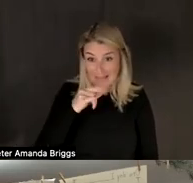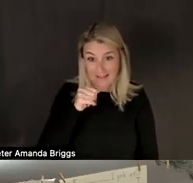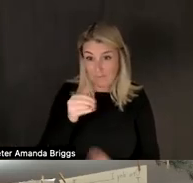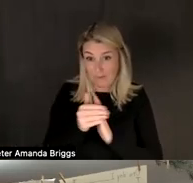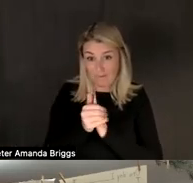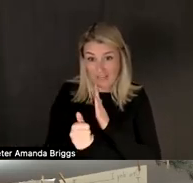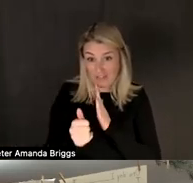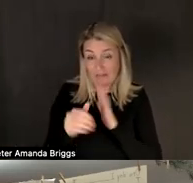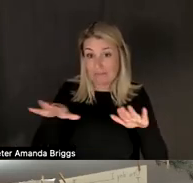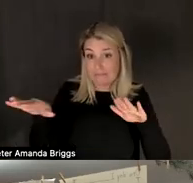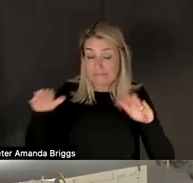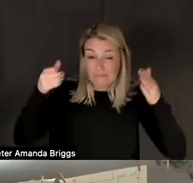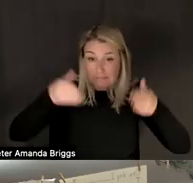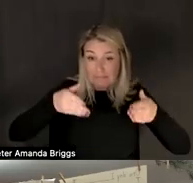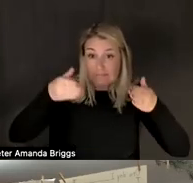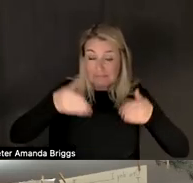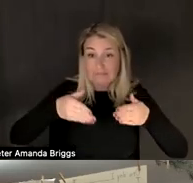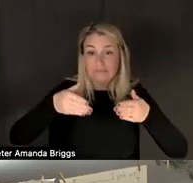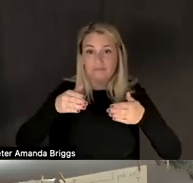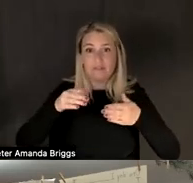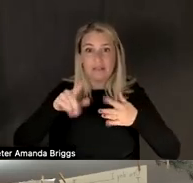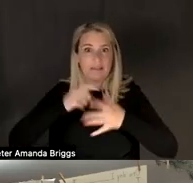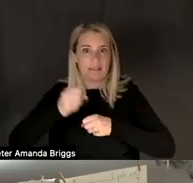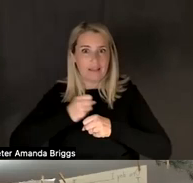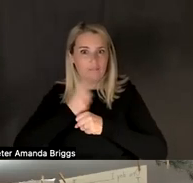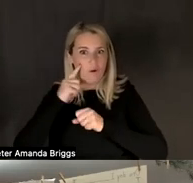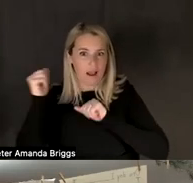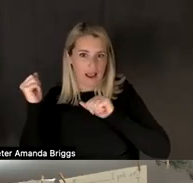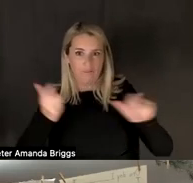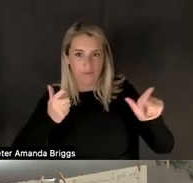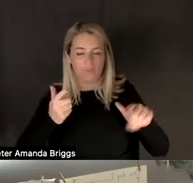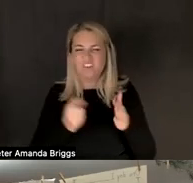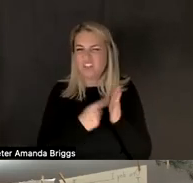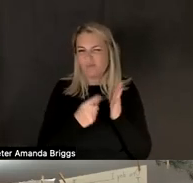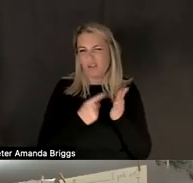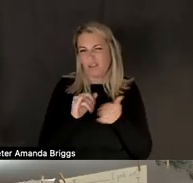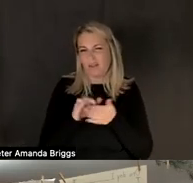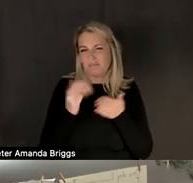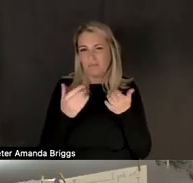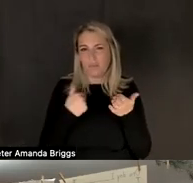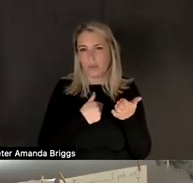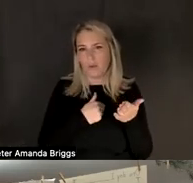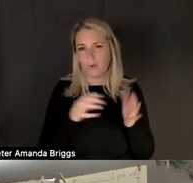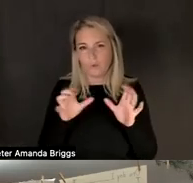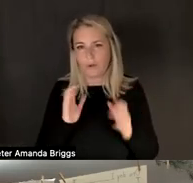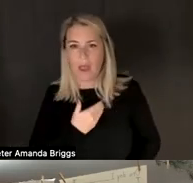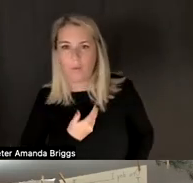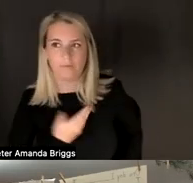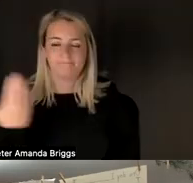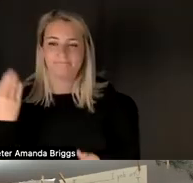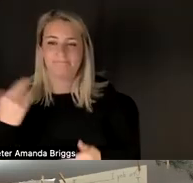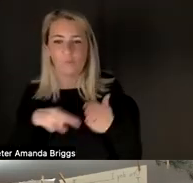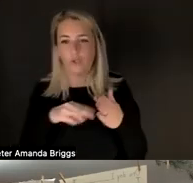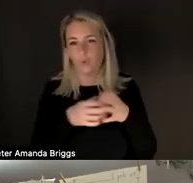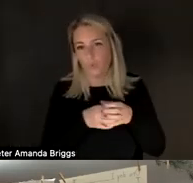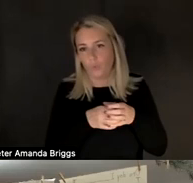that beginning of the year for everyone. So sometimes that might have been something we were just doing in our reading groups, in our small reading groups for certain